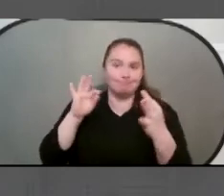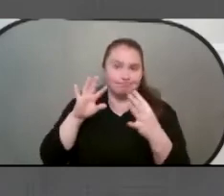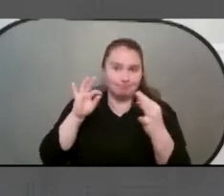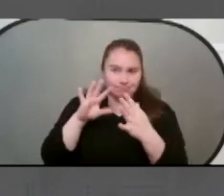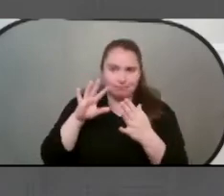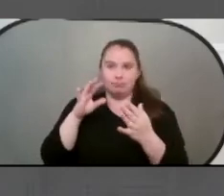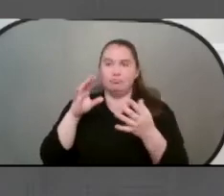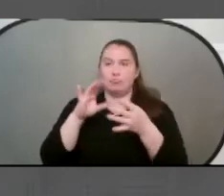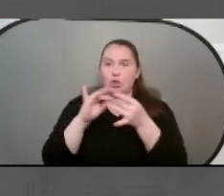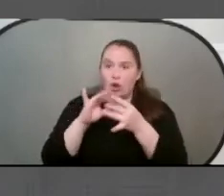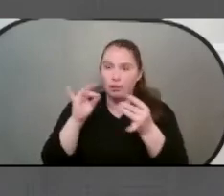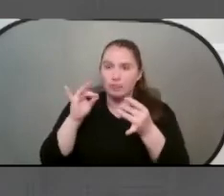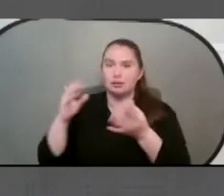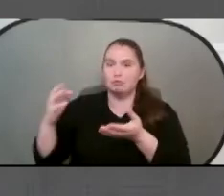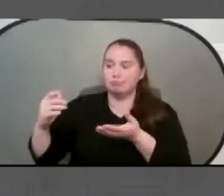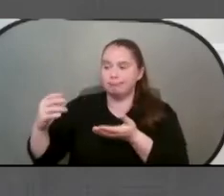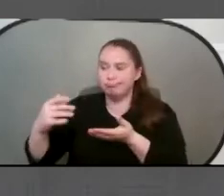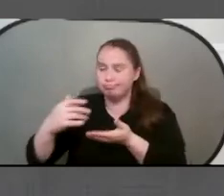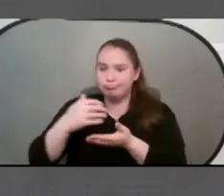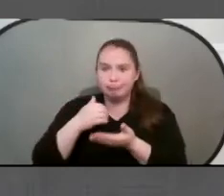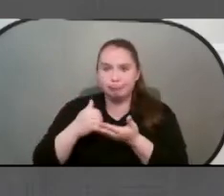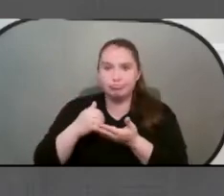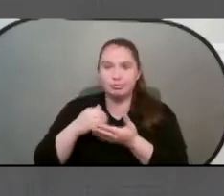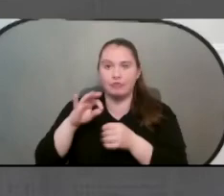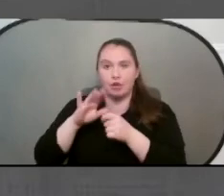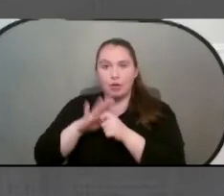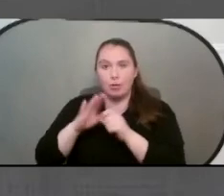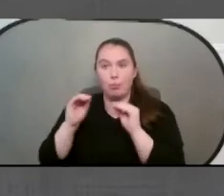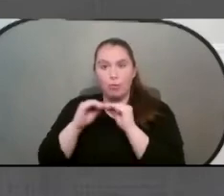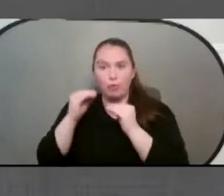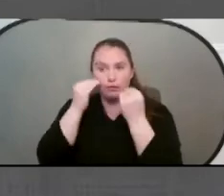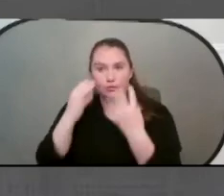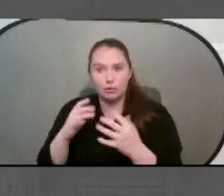or perhaps, uh, get you, find out more details.